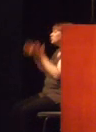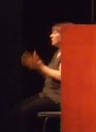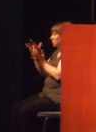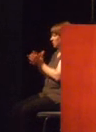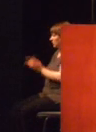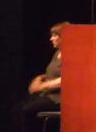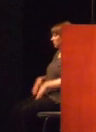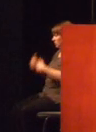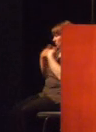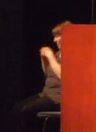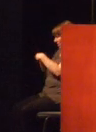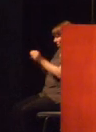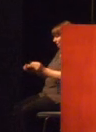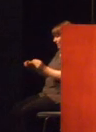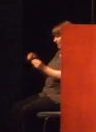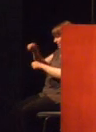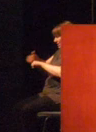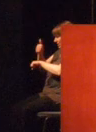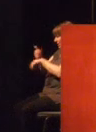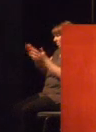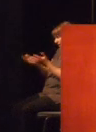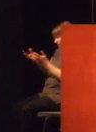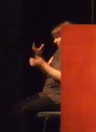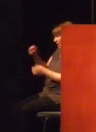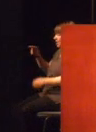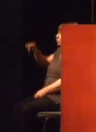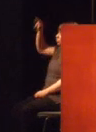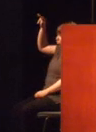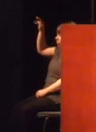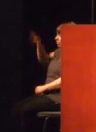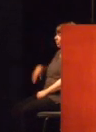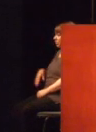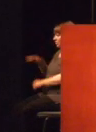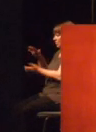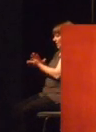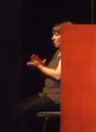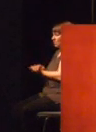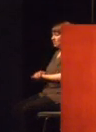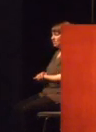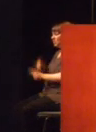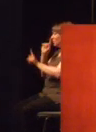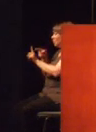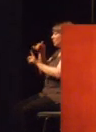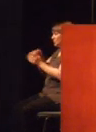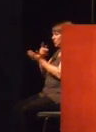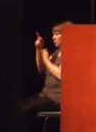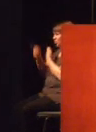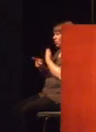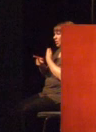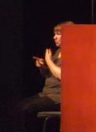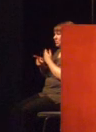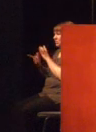office location in both the SLO and North County campus. And really the fundamental goals of these programs is to connect students